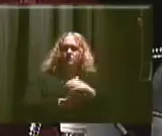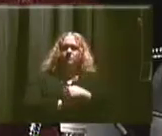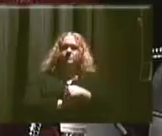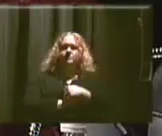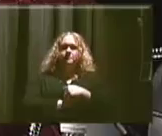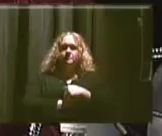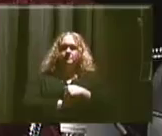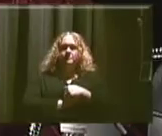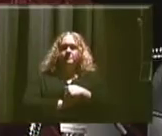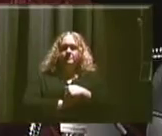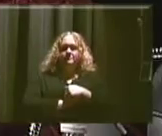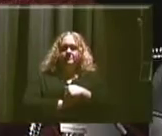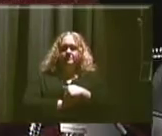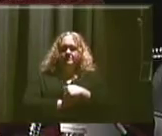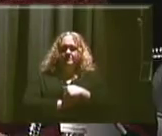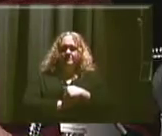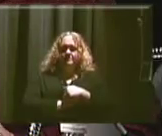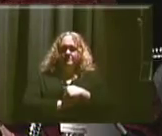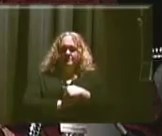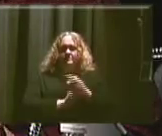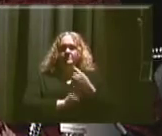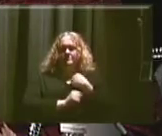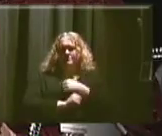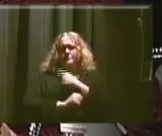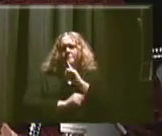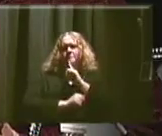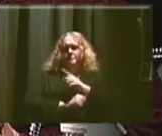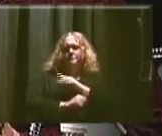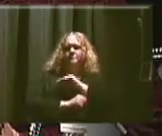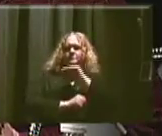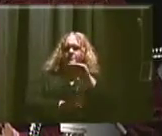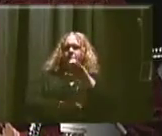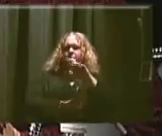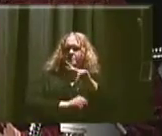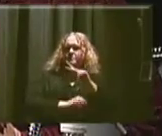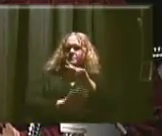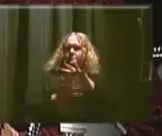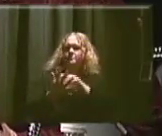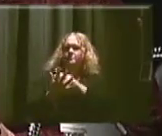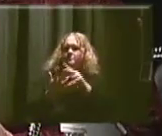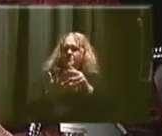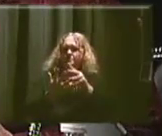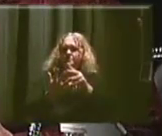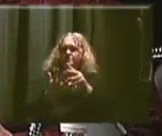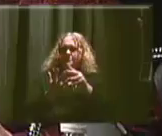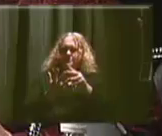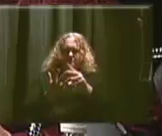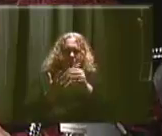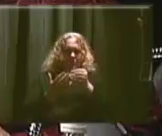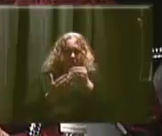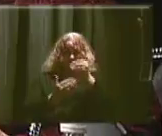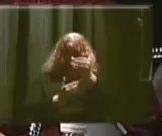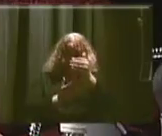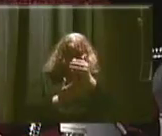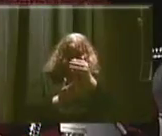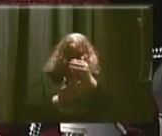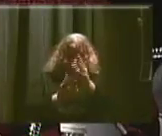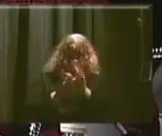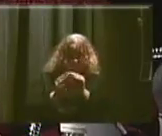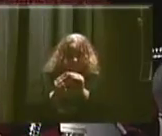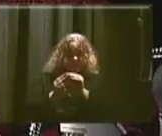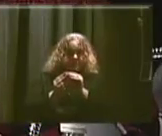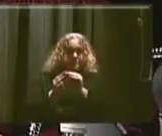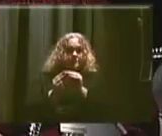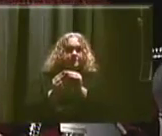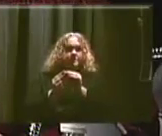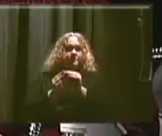So we will definitely have that placed soon on the calendar. Okay. Do we know, will that be within the next meeting or two? Because it's